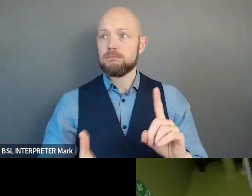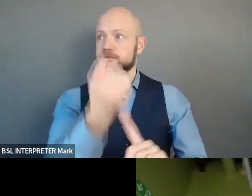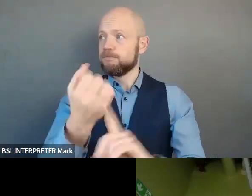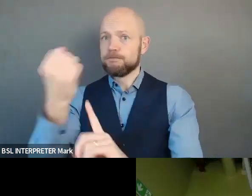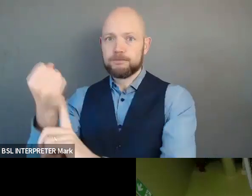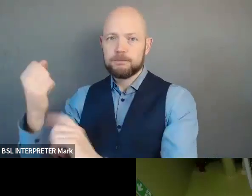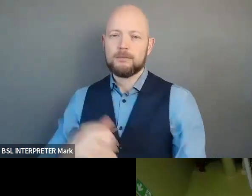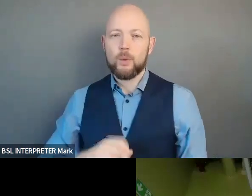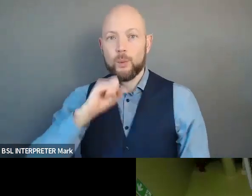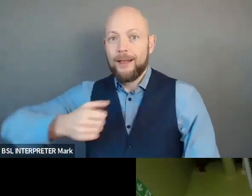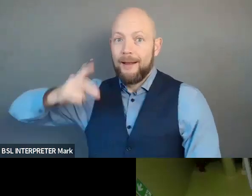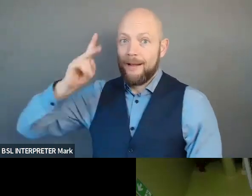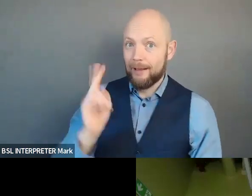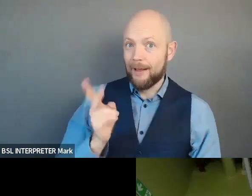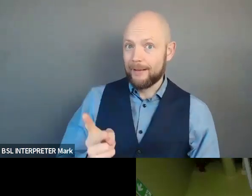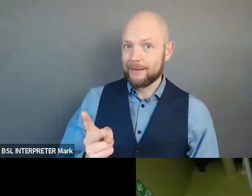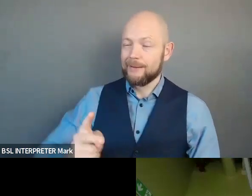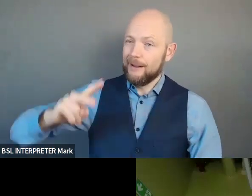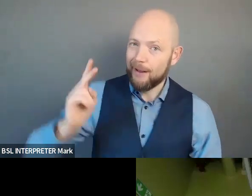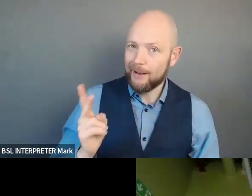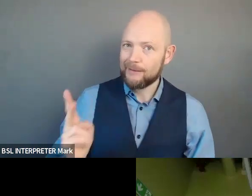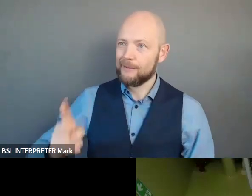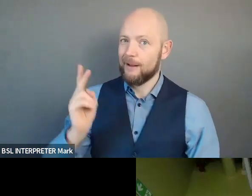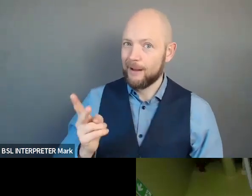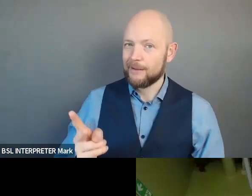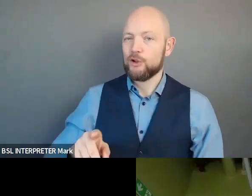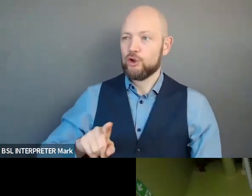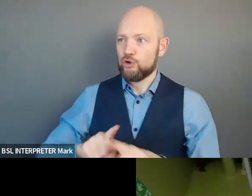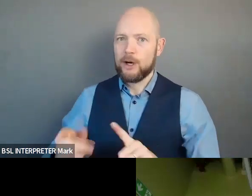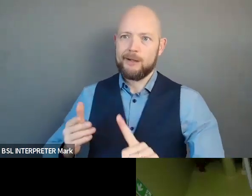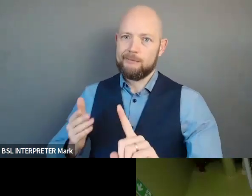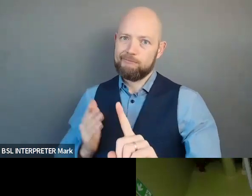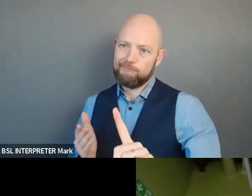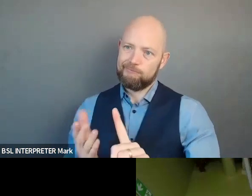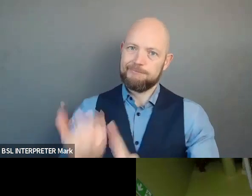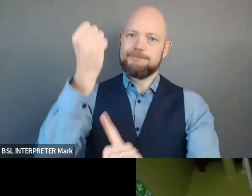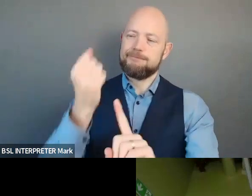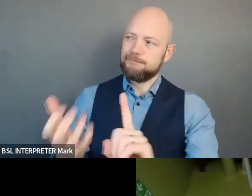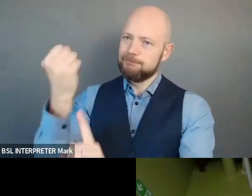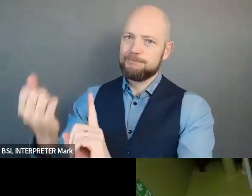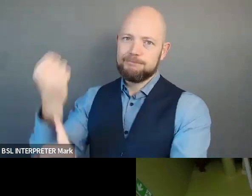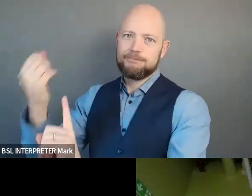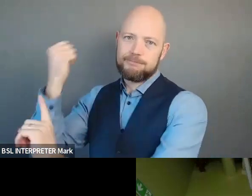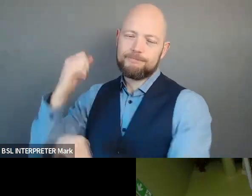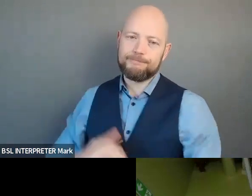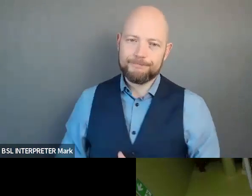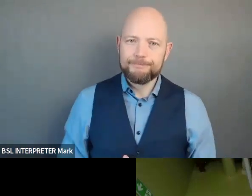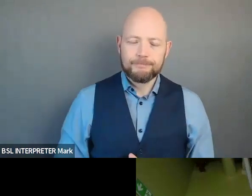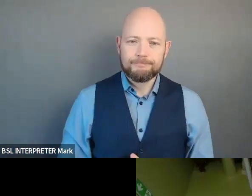We will go round again and keep refreshing the peer review college. Our starting point was that